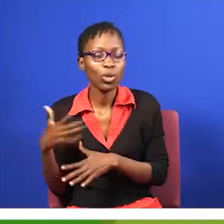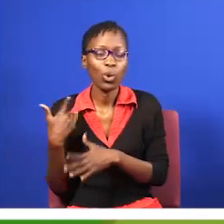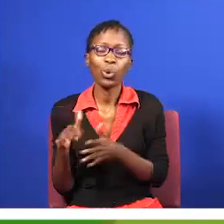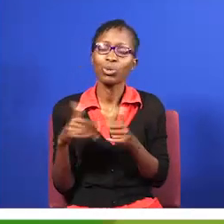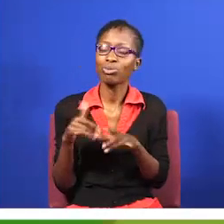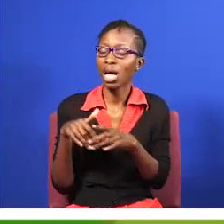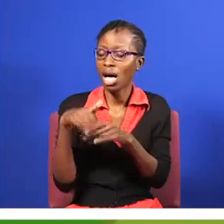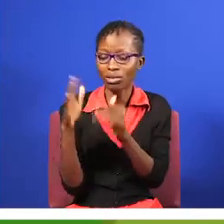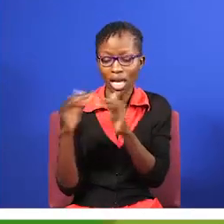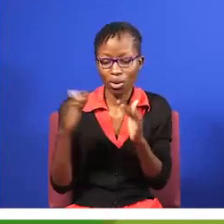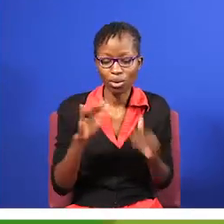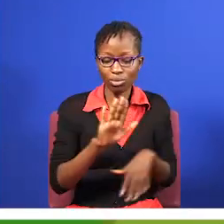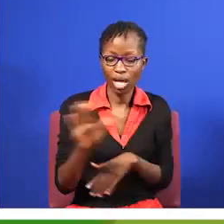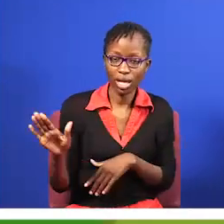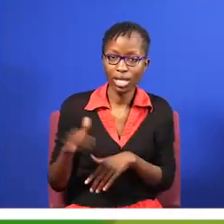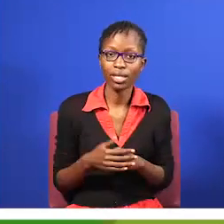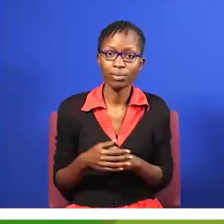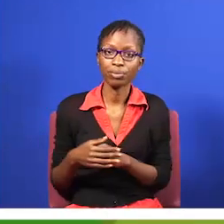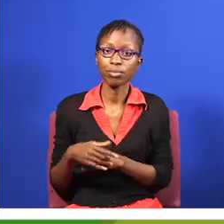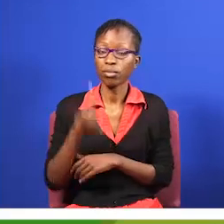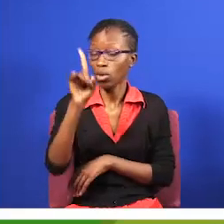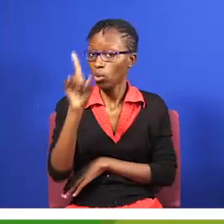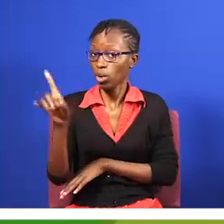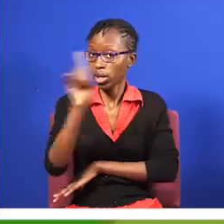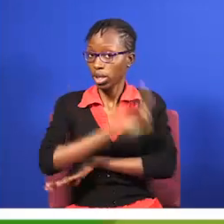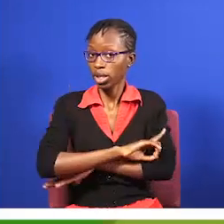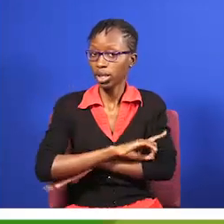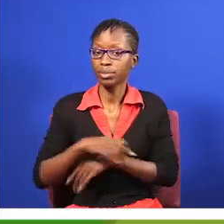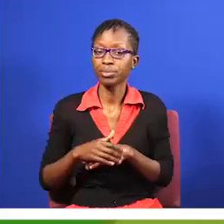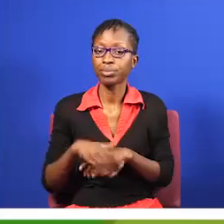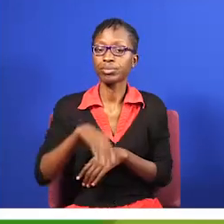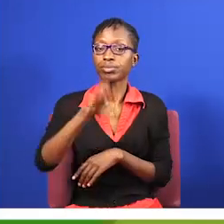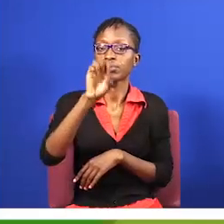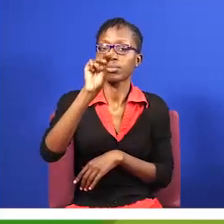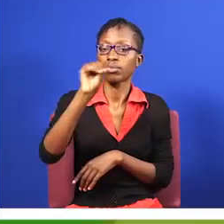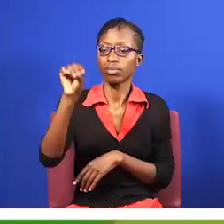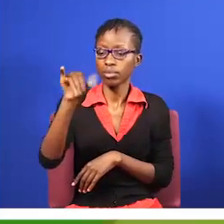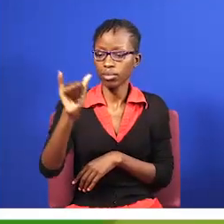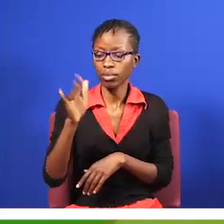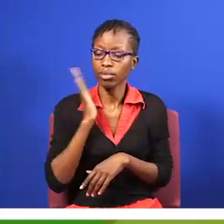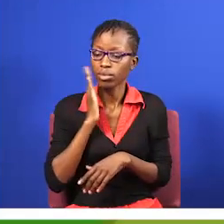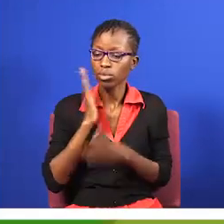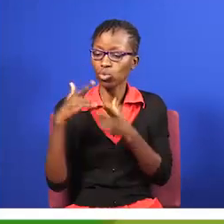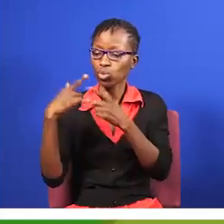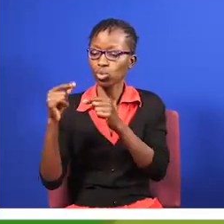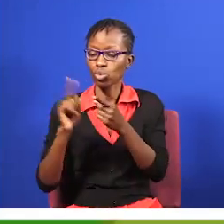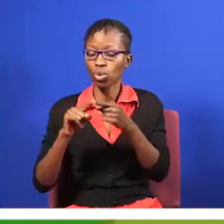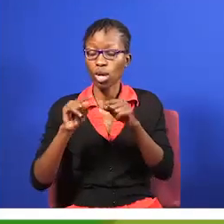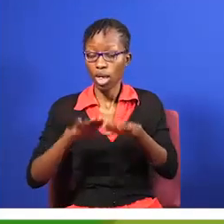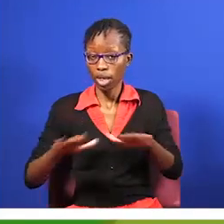play outside their houses. So this particular day, Emmy's mother was going to the